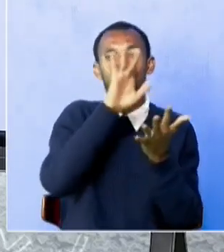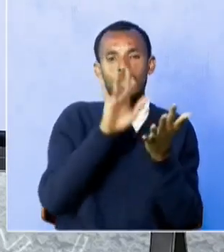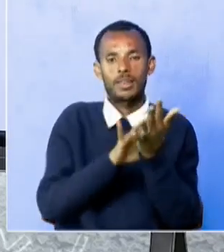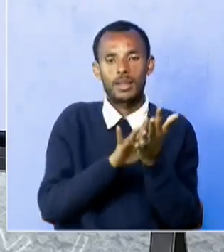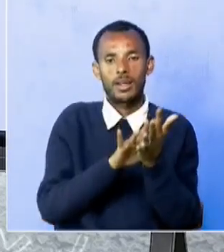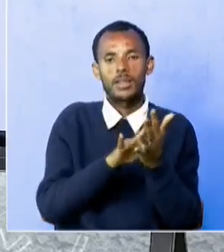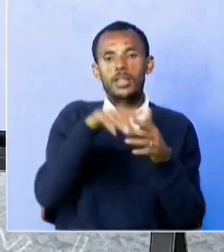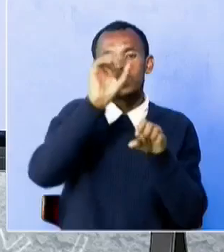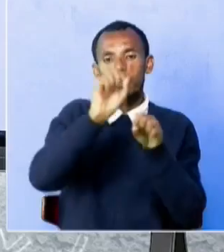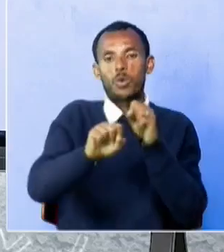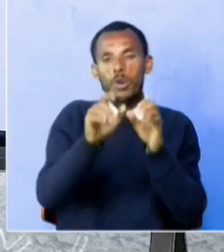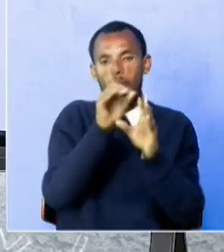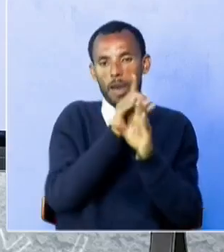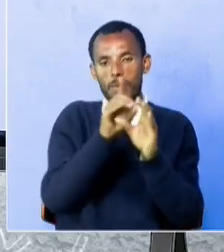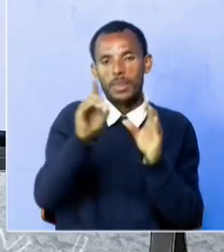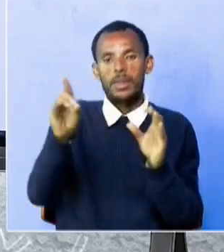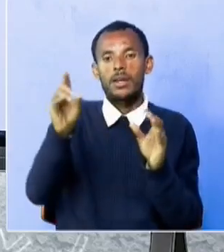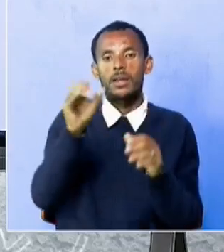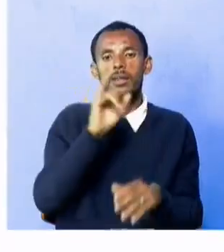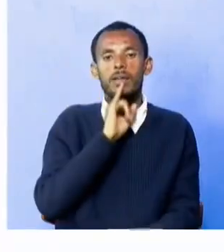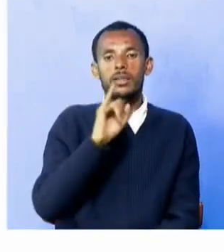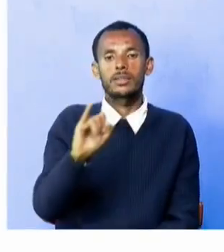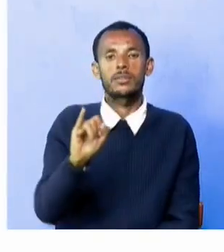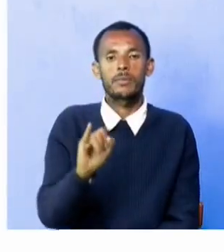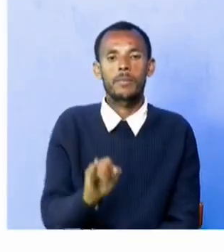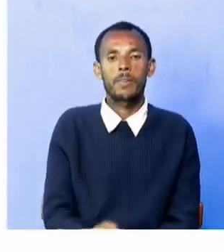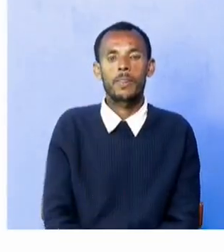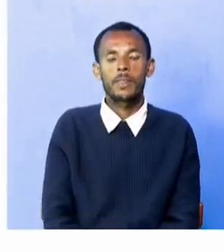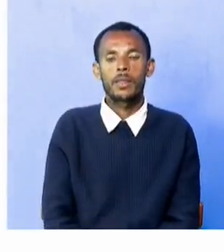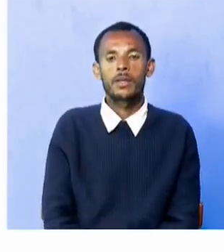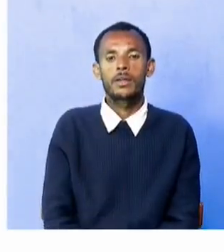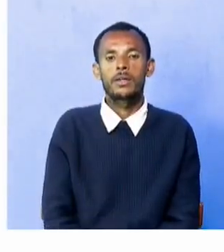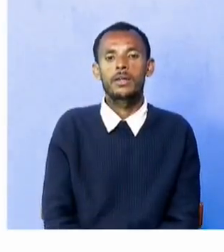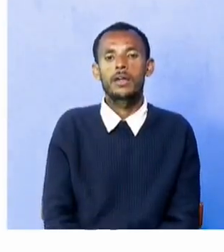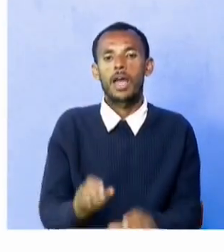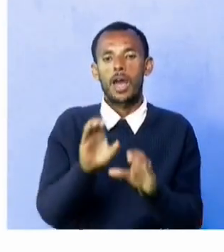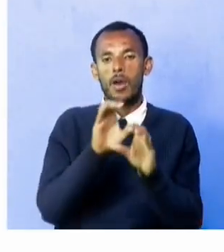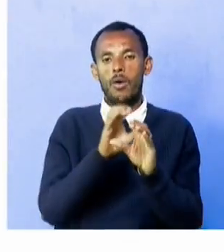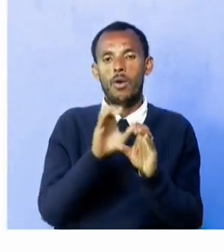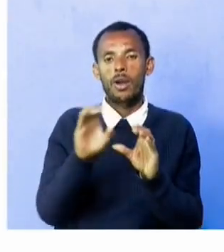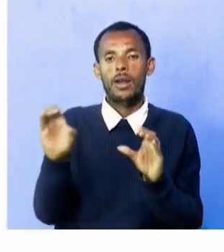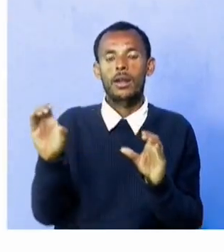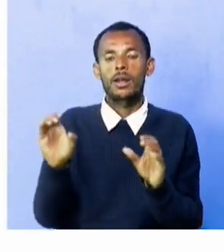Okay, so diameter is a chord